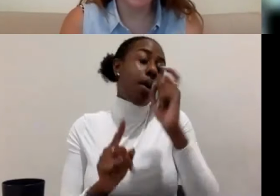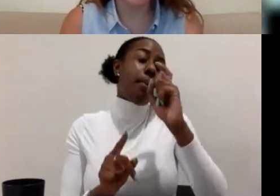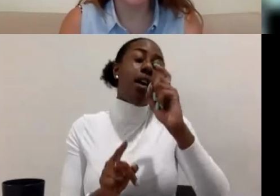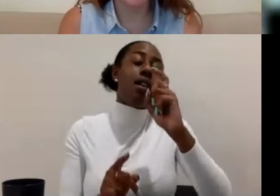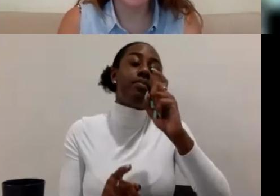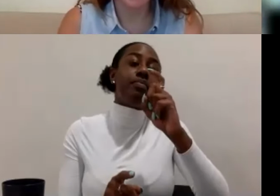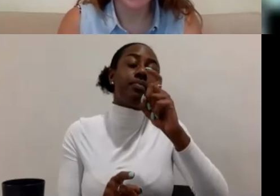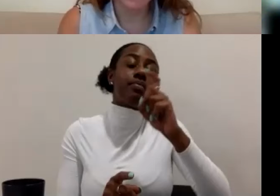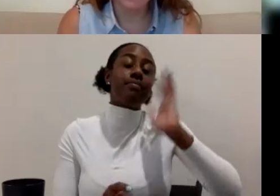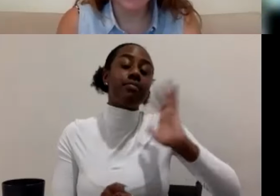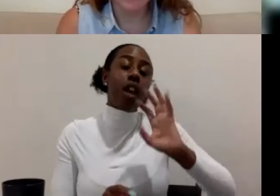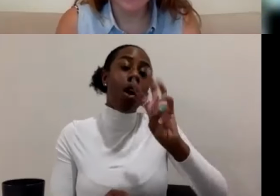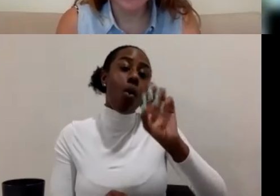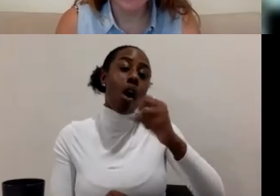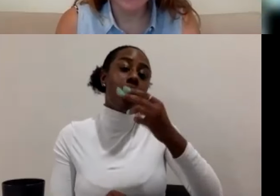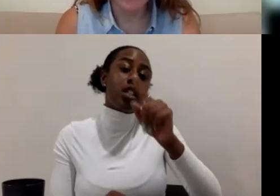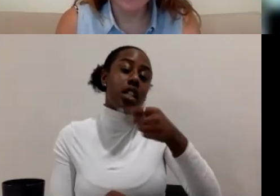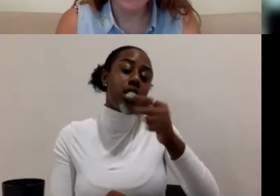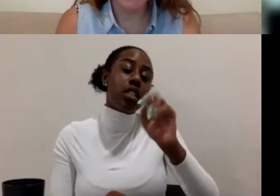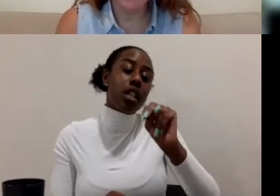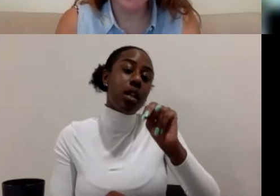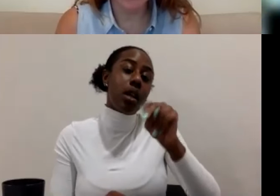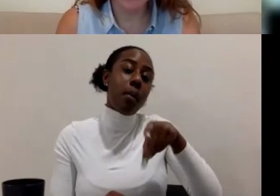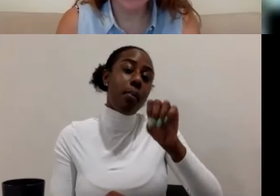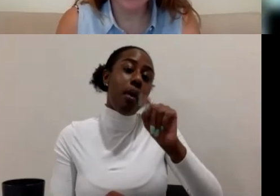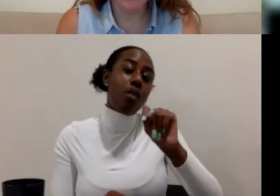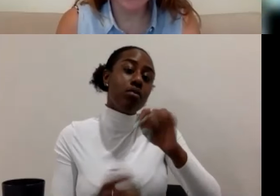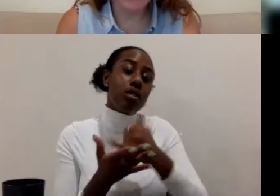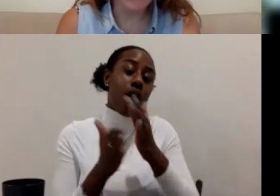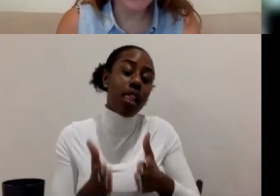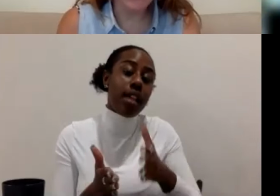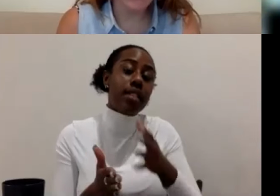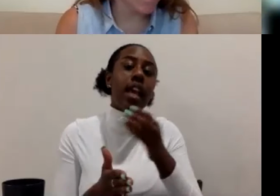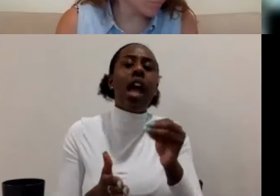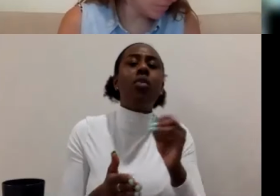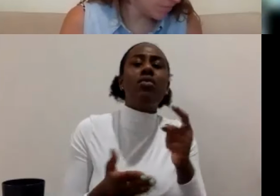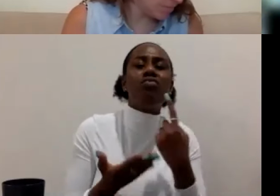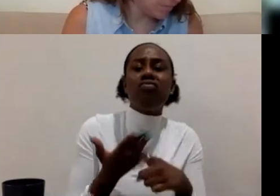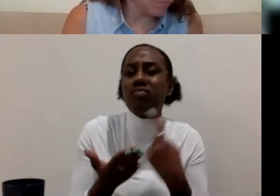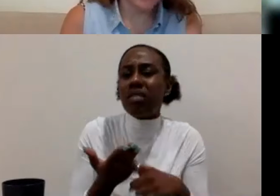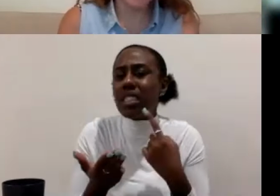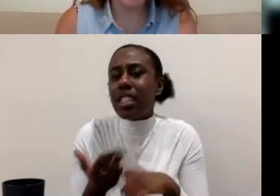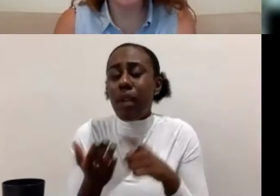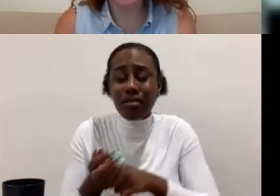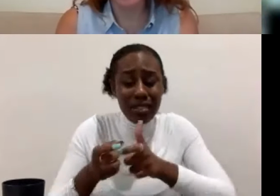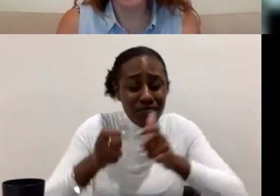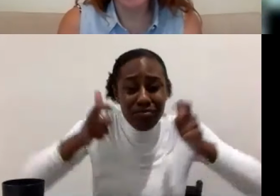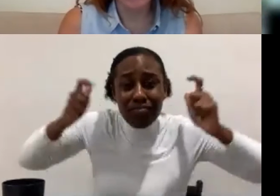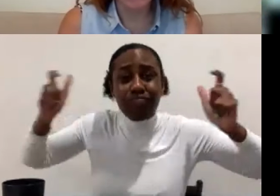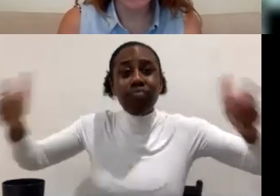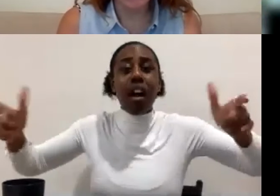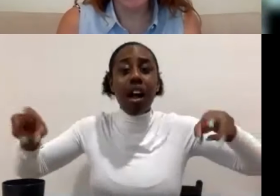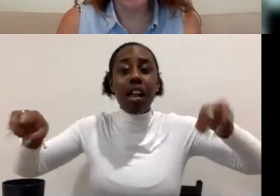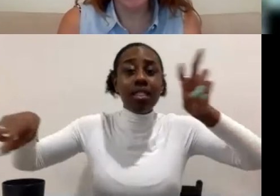journalist who leaked it and was just talking about this sort of mass surveillance. I mean, we know that leftists